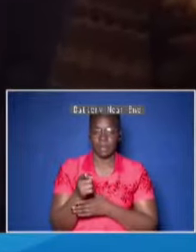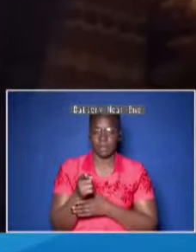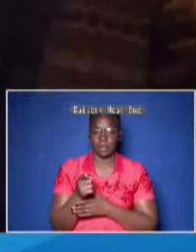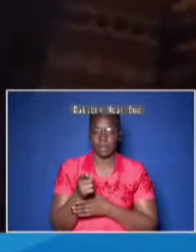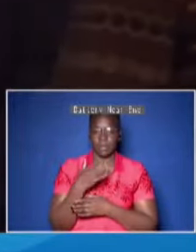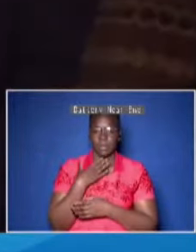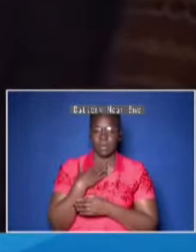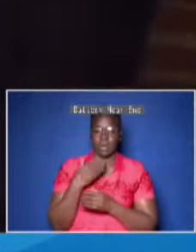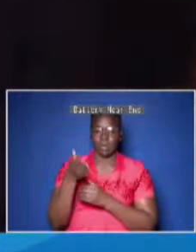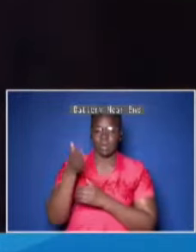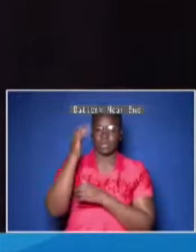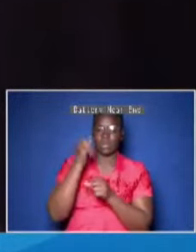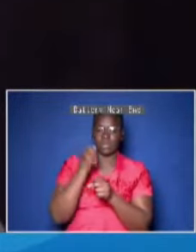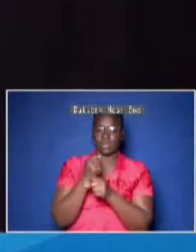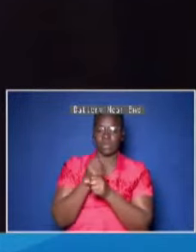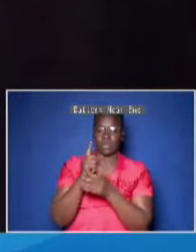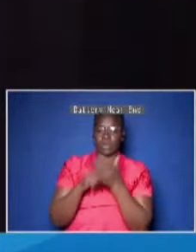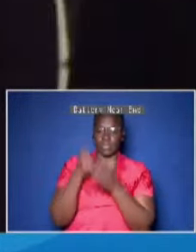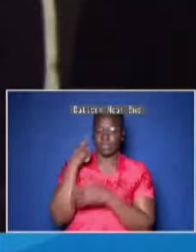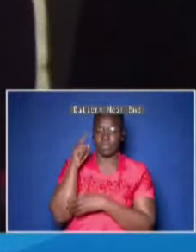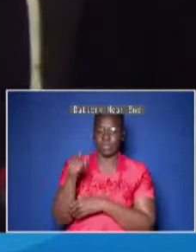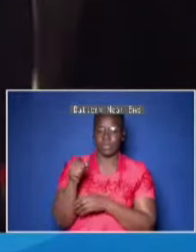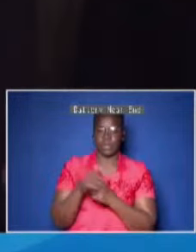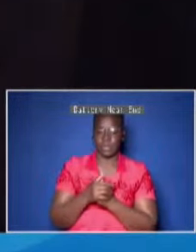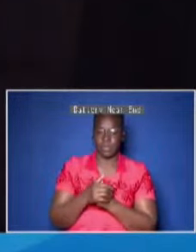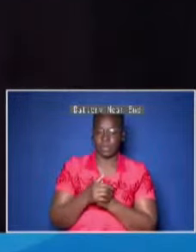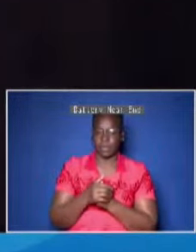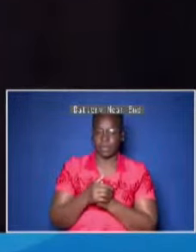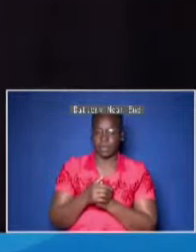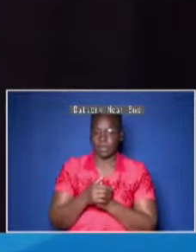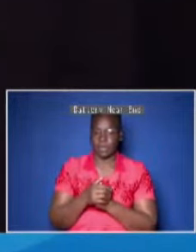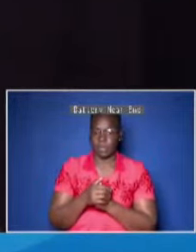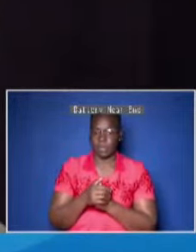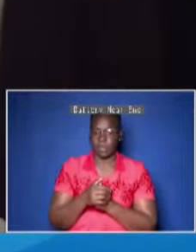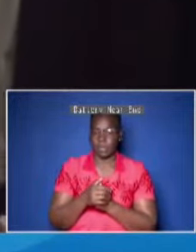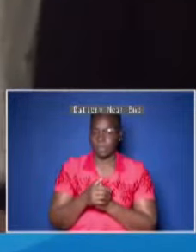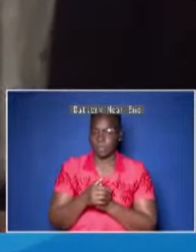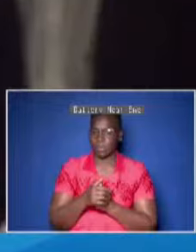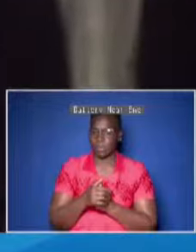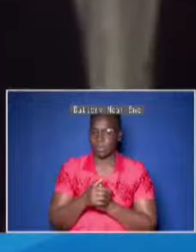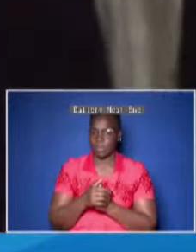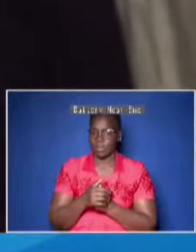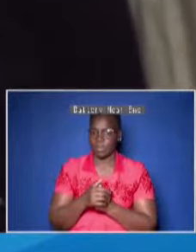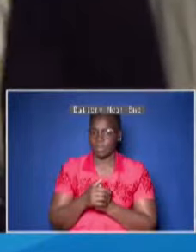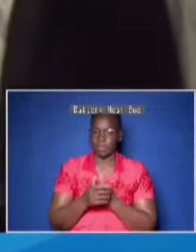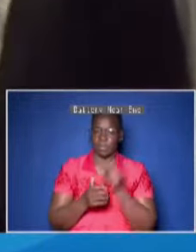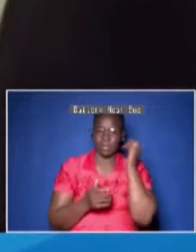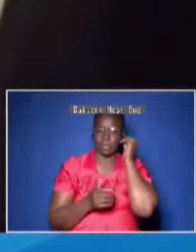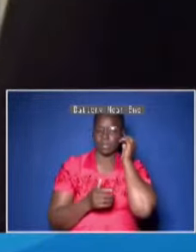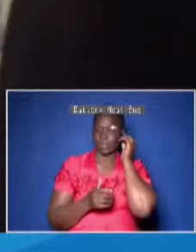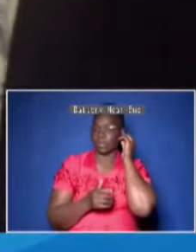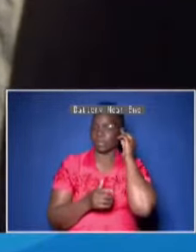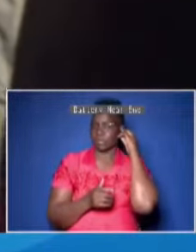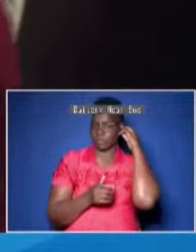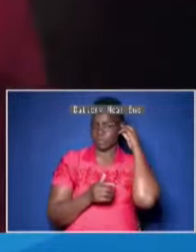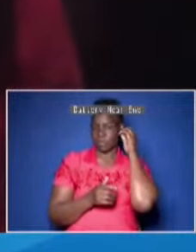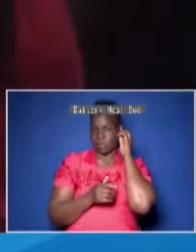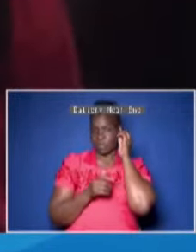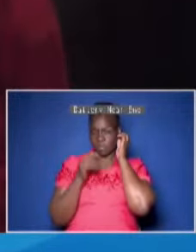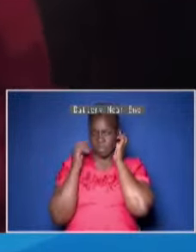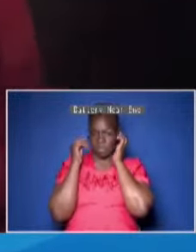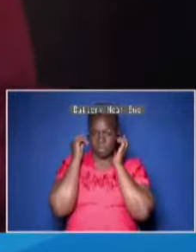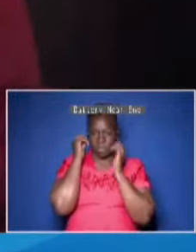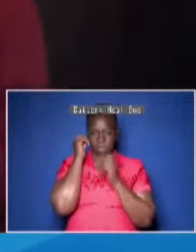do for you my de I have a call for the young people in our country so I'd love God to use me for the young people of this